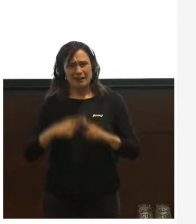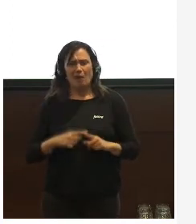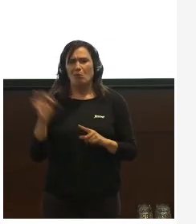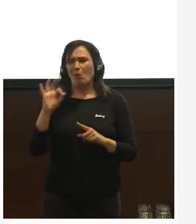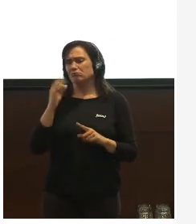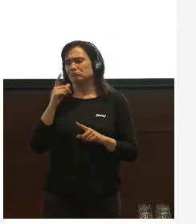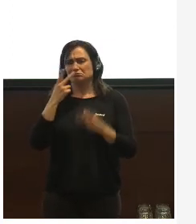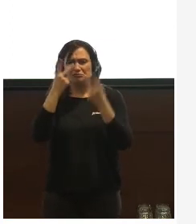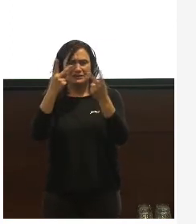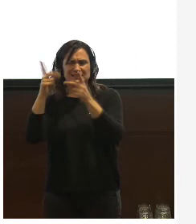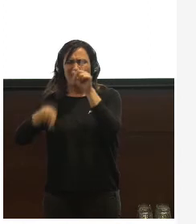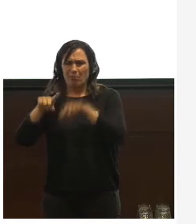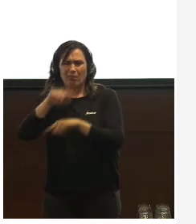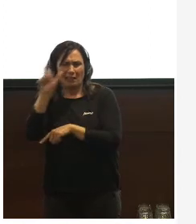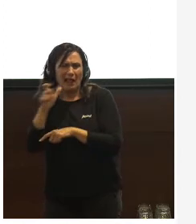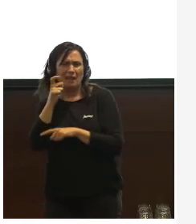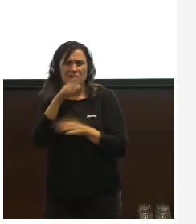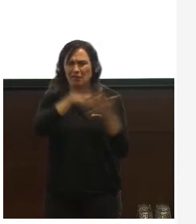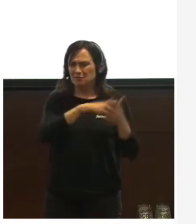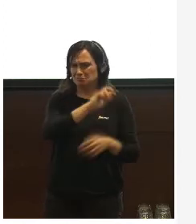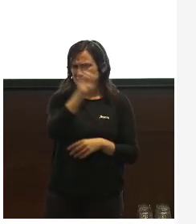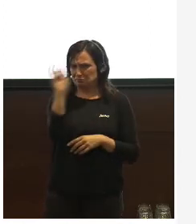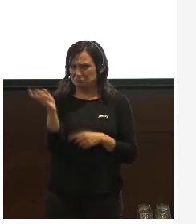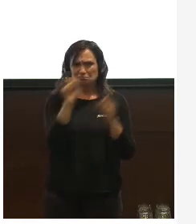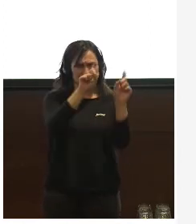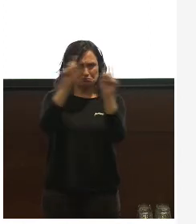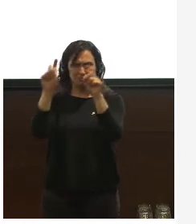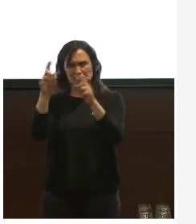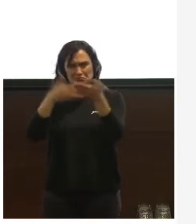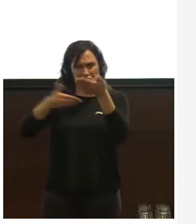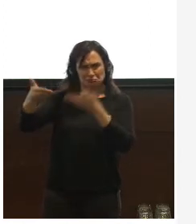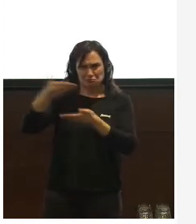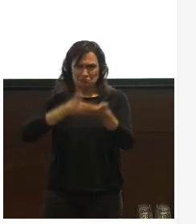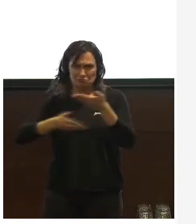Italy, we go to the local agents out there. So